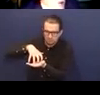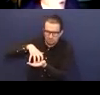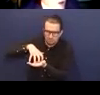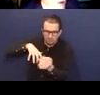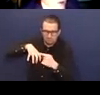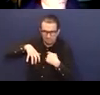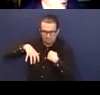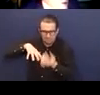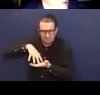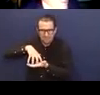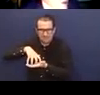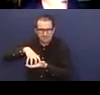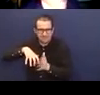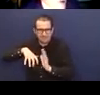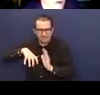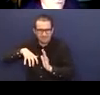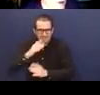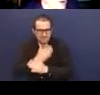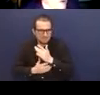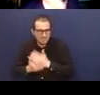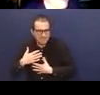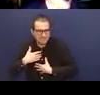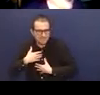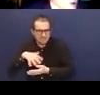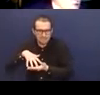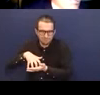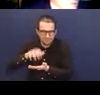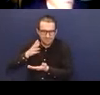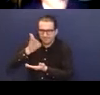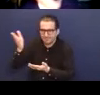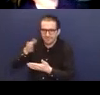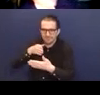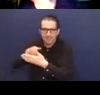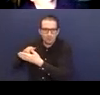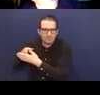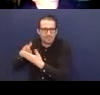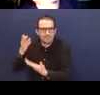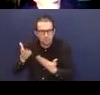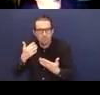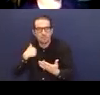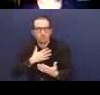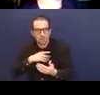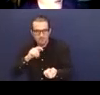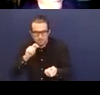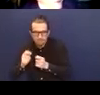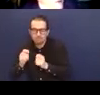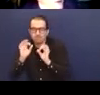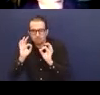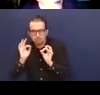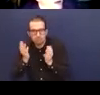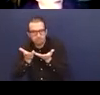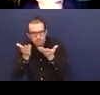and we don't like that phrase. People at risk of exclusion, people at risk of not having